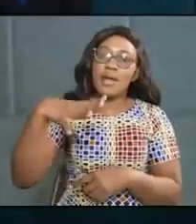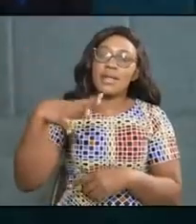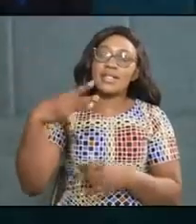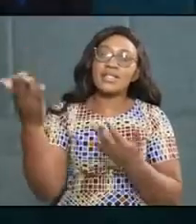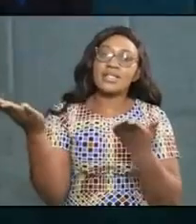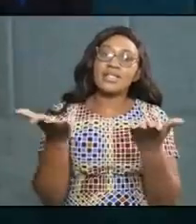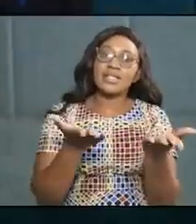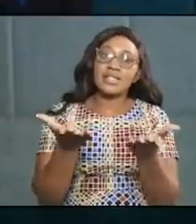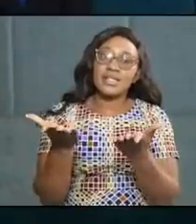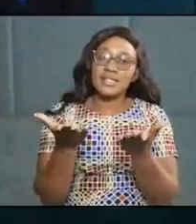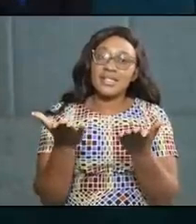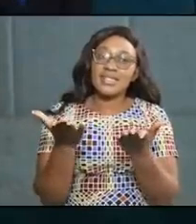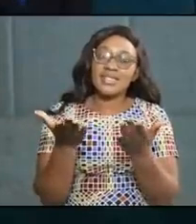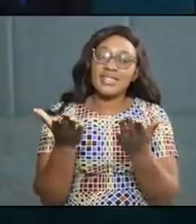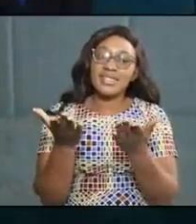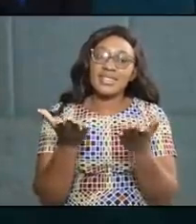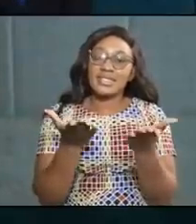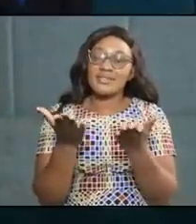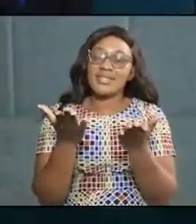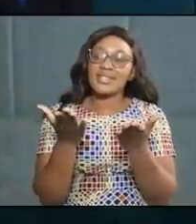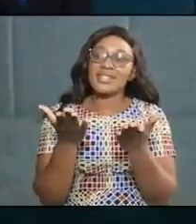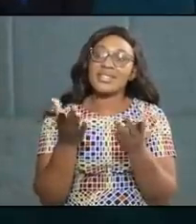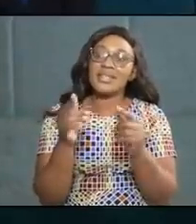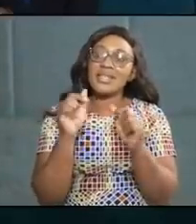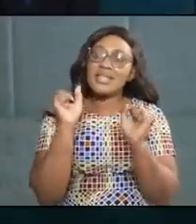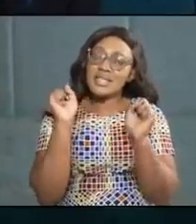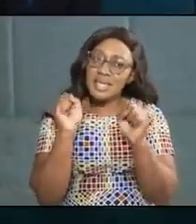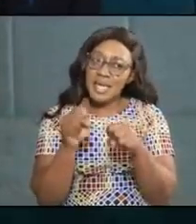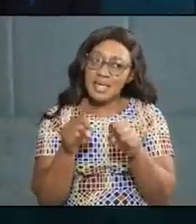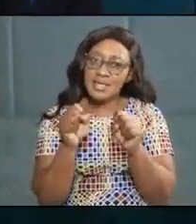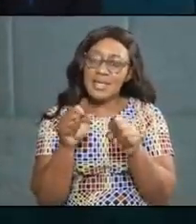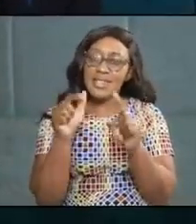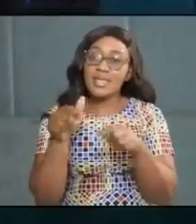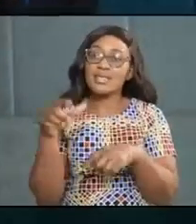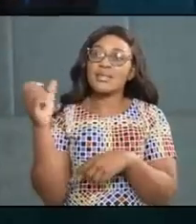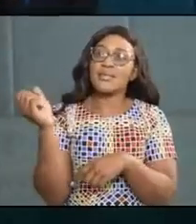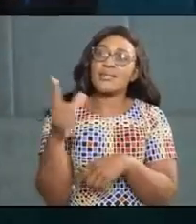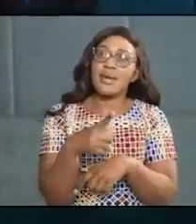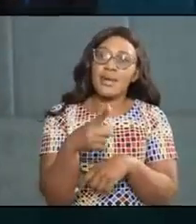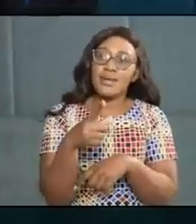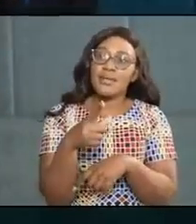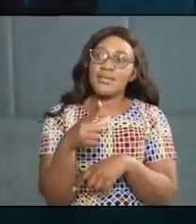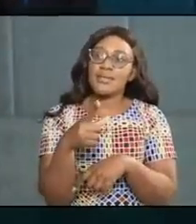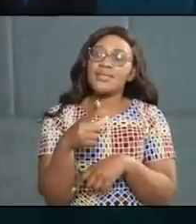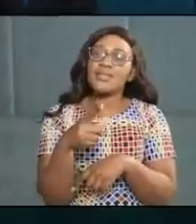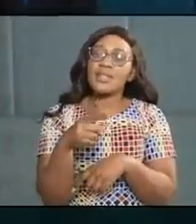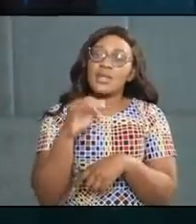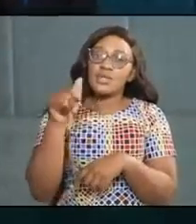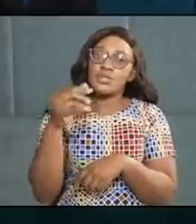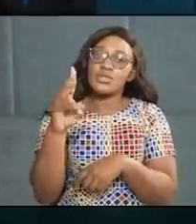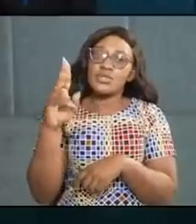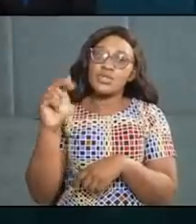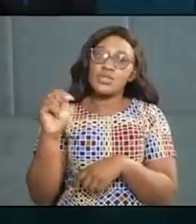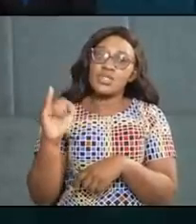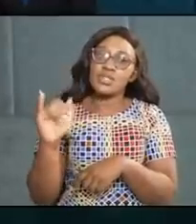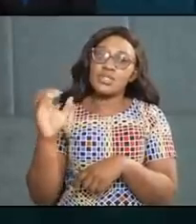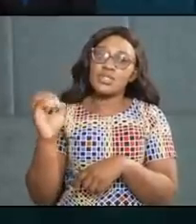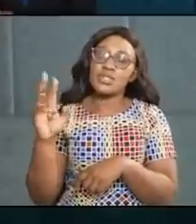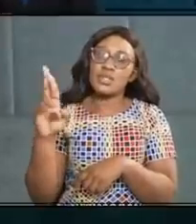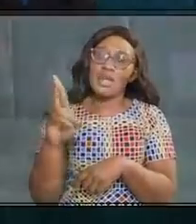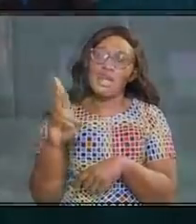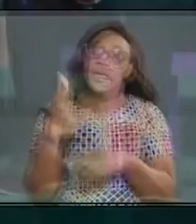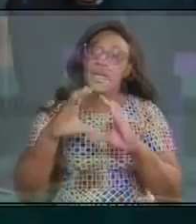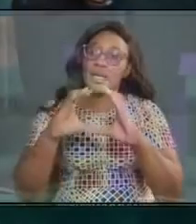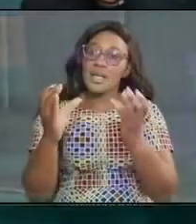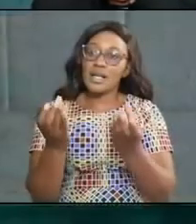to the children's sermon. Yes, that's right. This month, we, the junior class, have been presenting